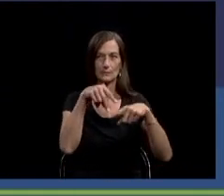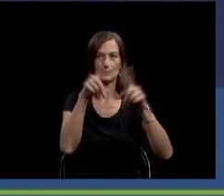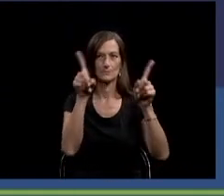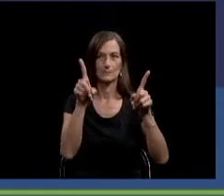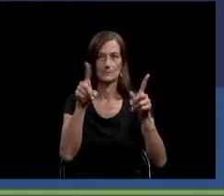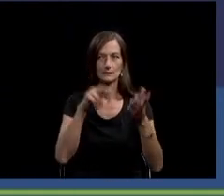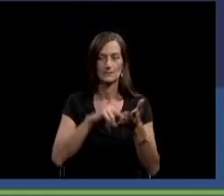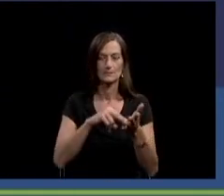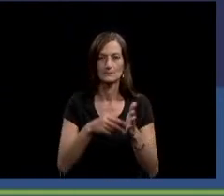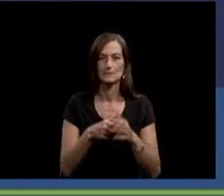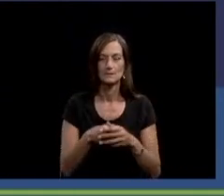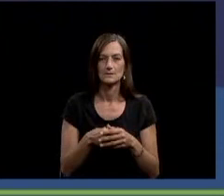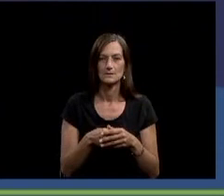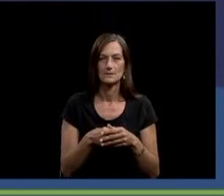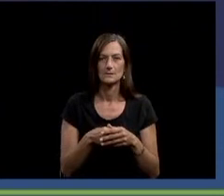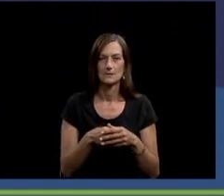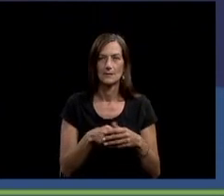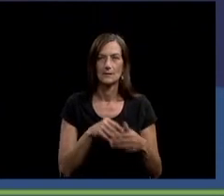to